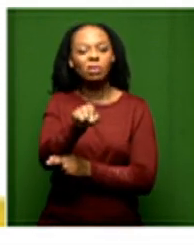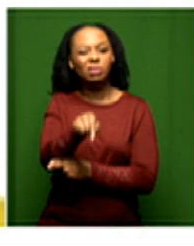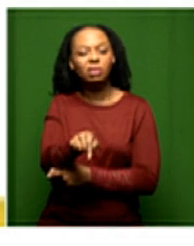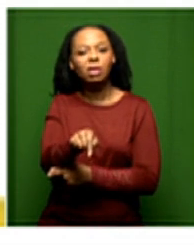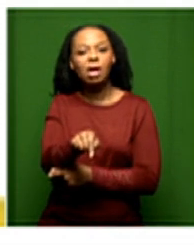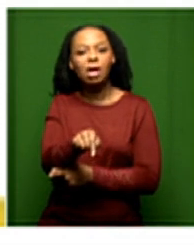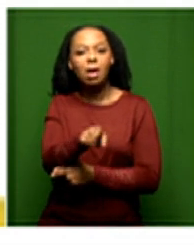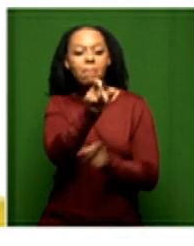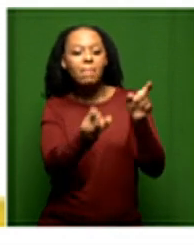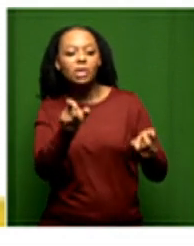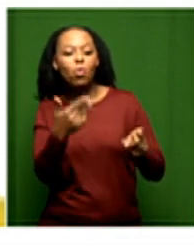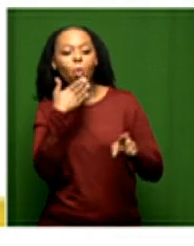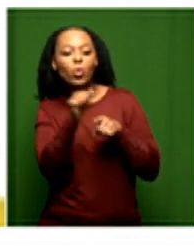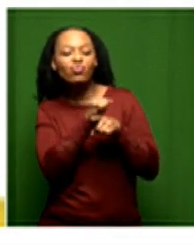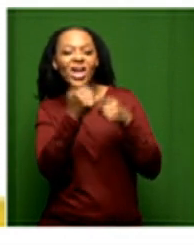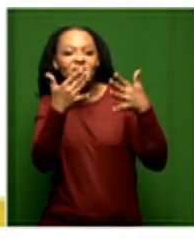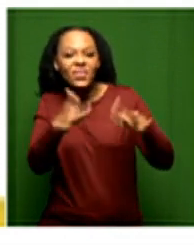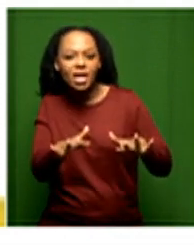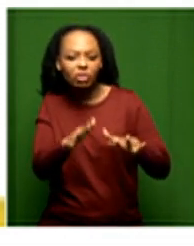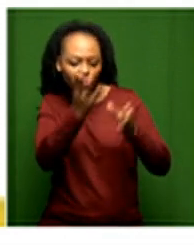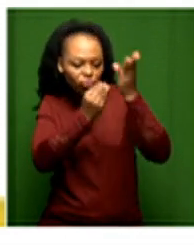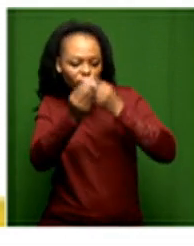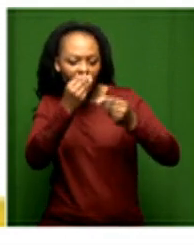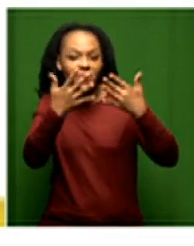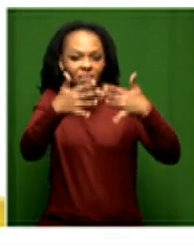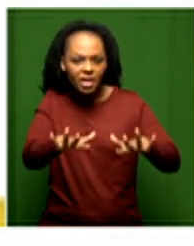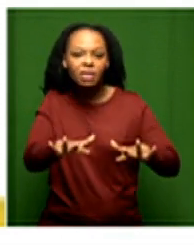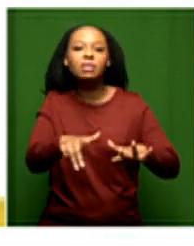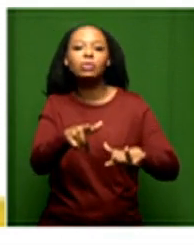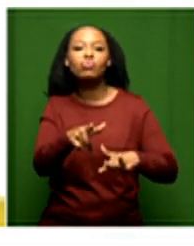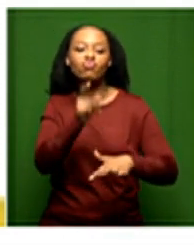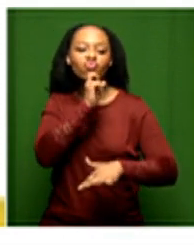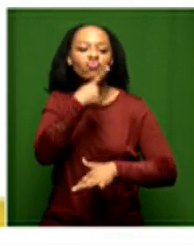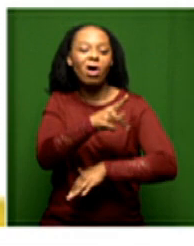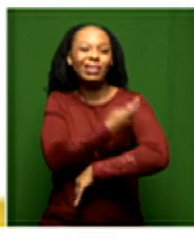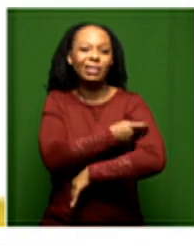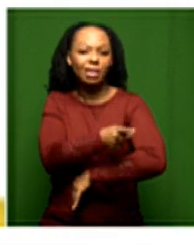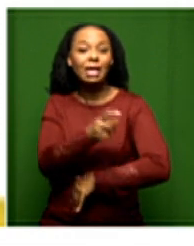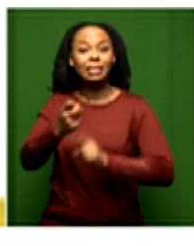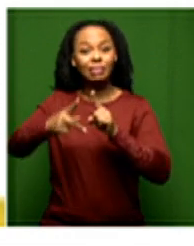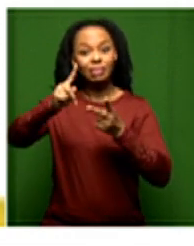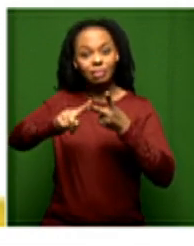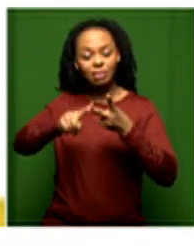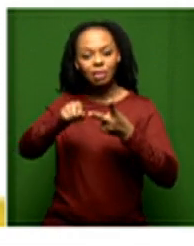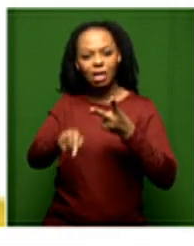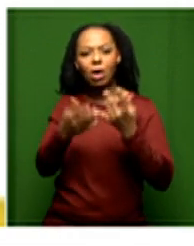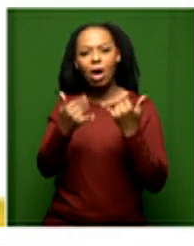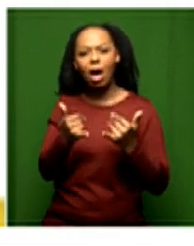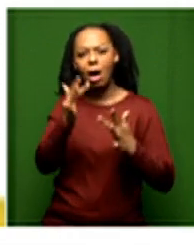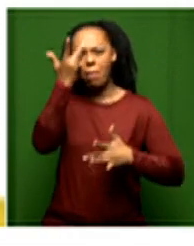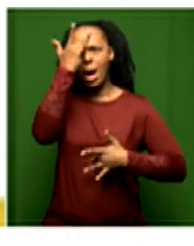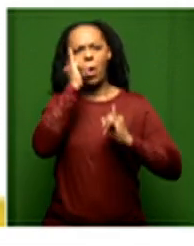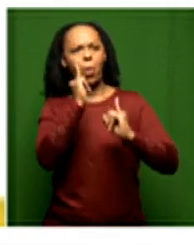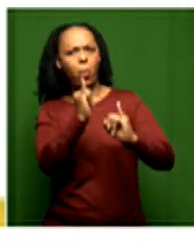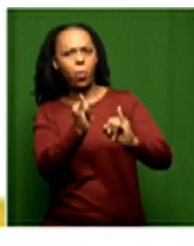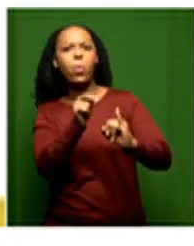trained personnel to give the vaccine. But secondly, it will also depend on the burden of the disease. So it